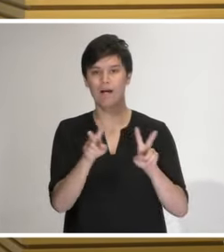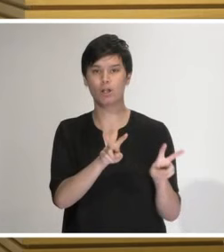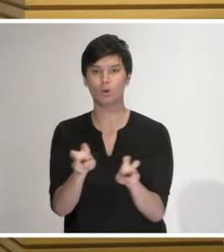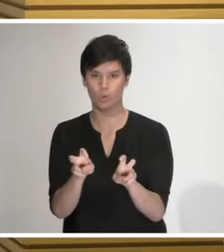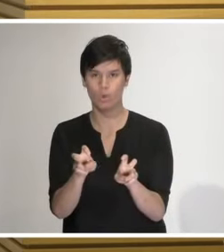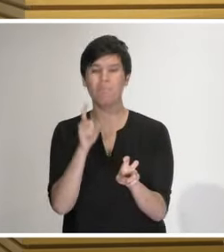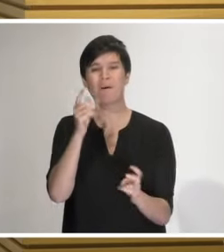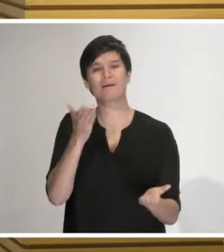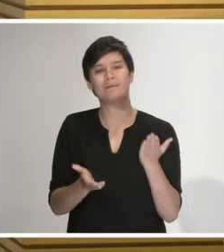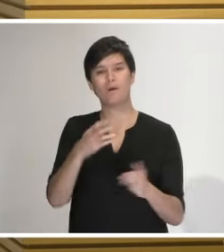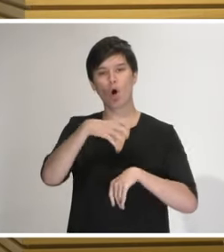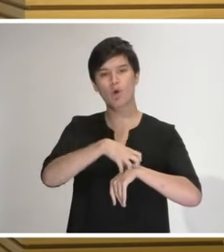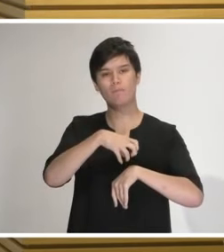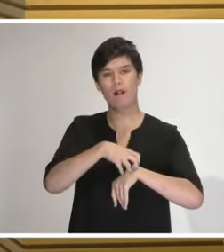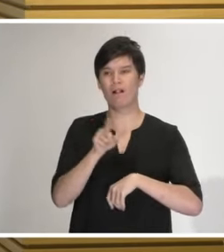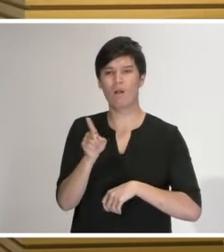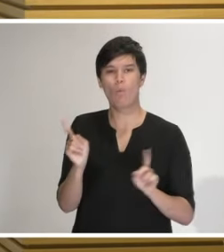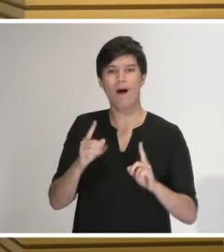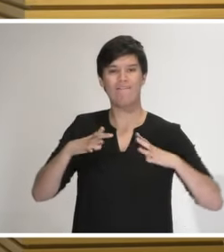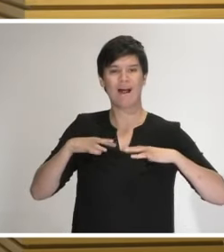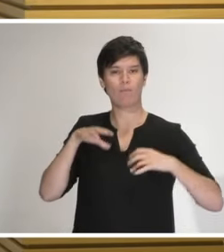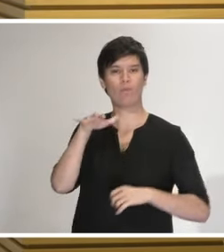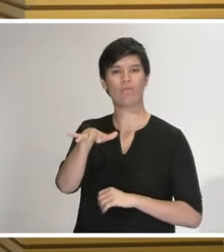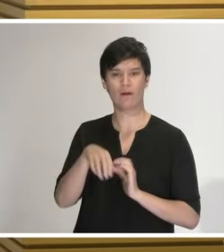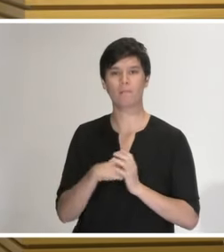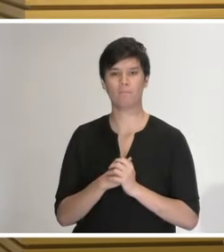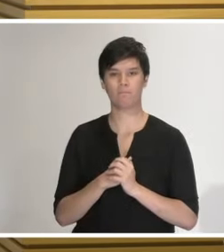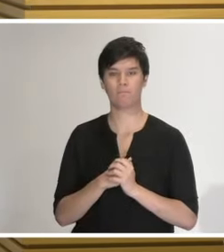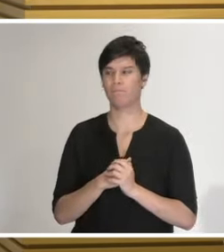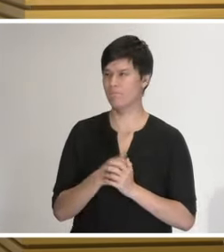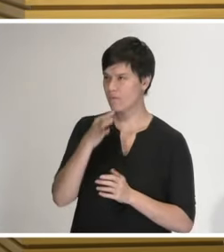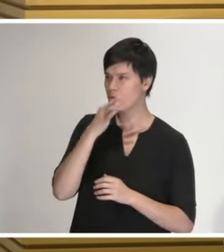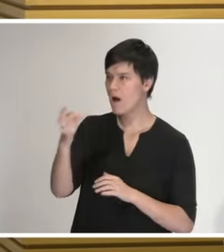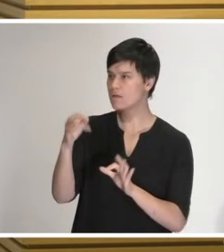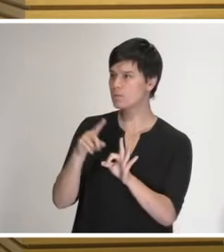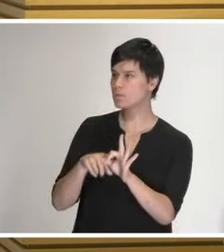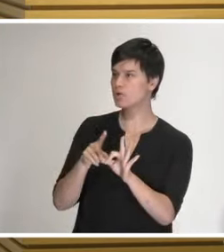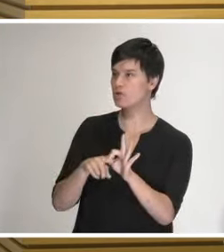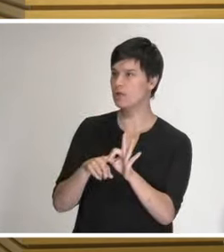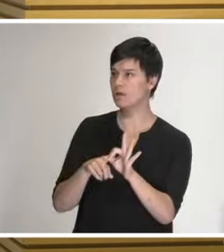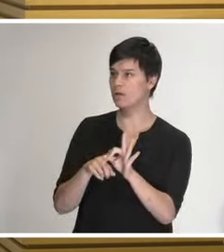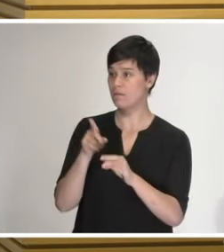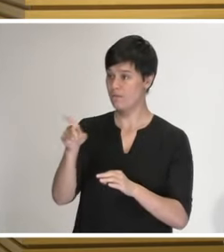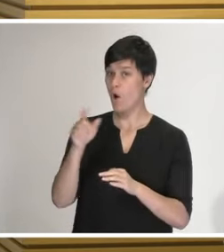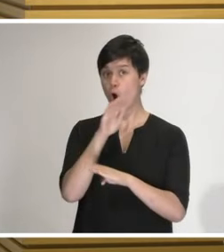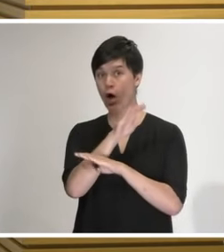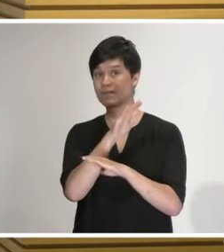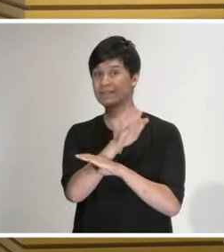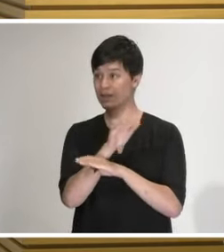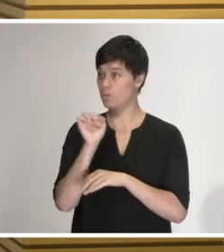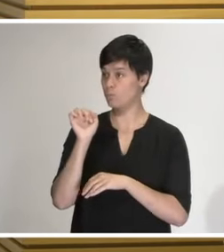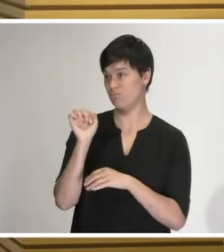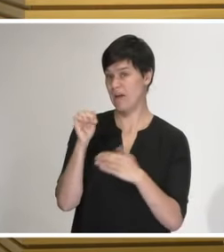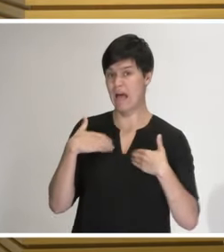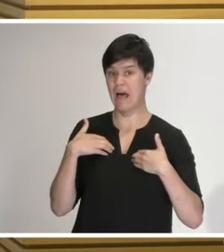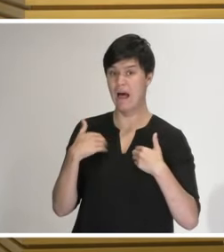and configuration of each hospital. Have you been in contact with any of your health counterparts overseas in other countries, and if so,